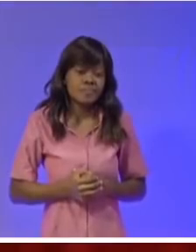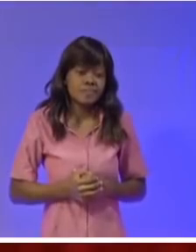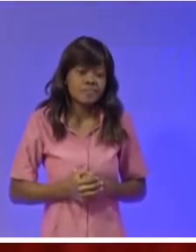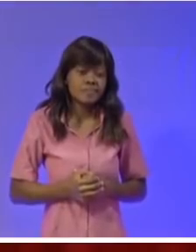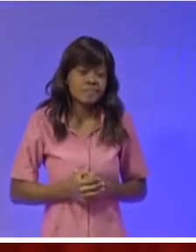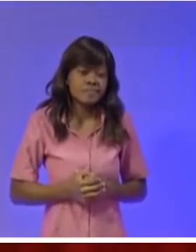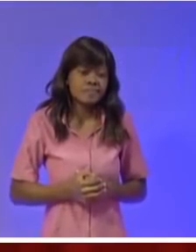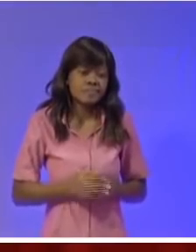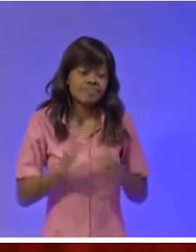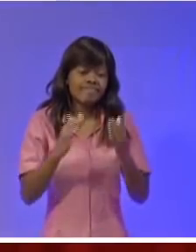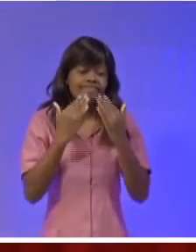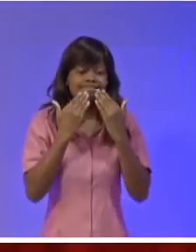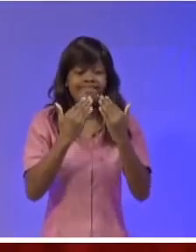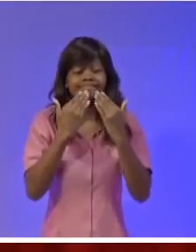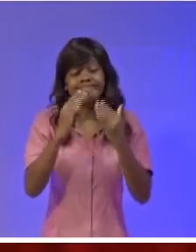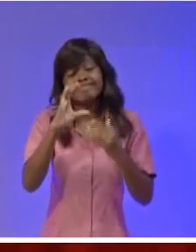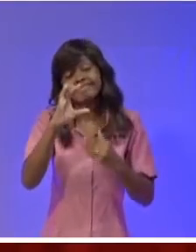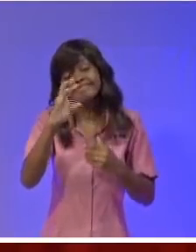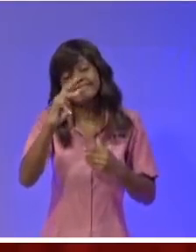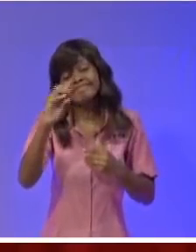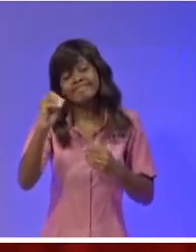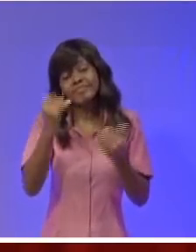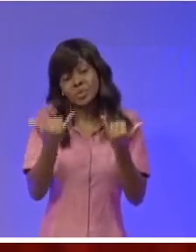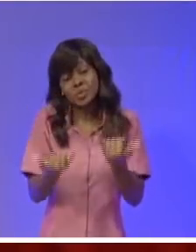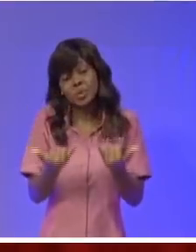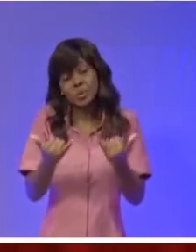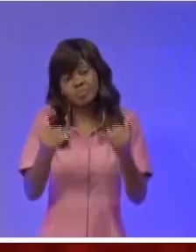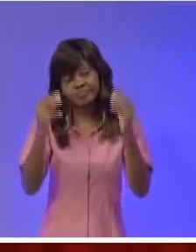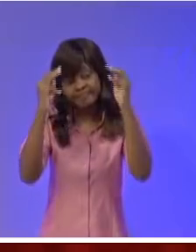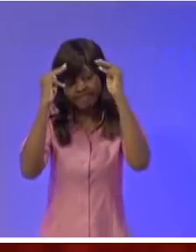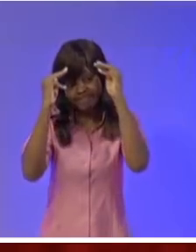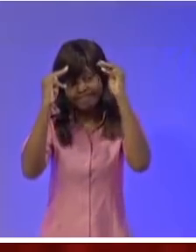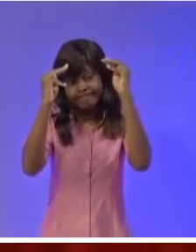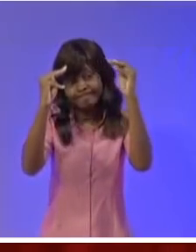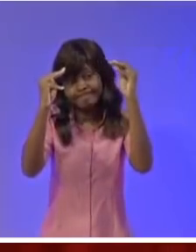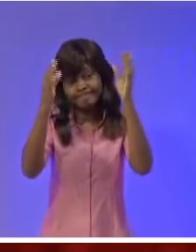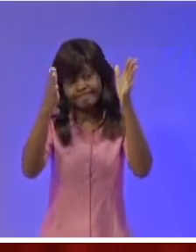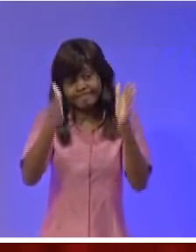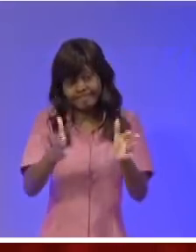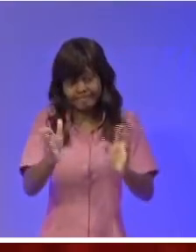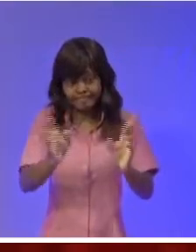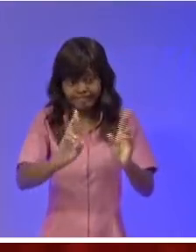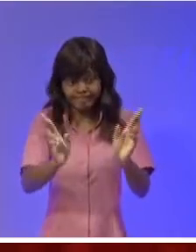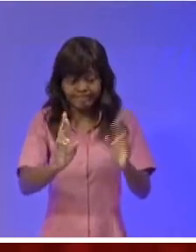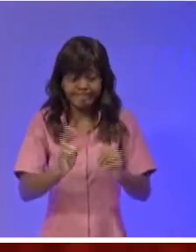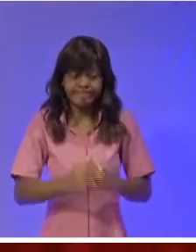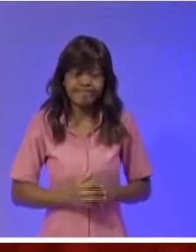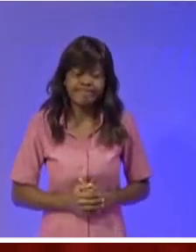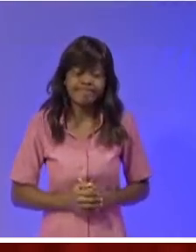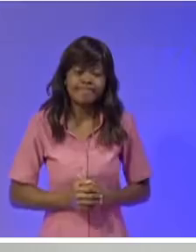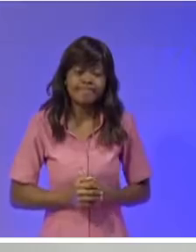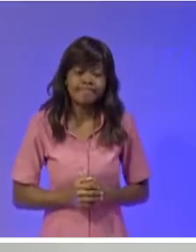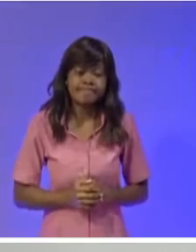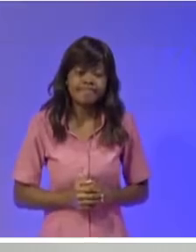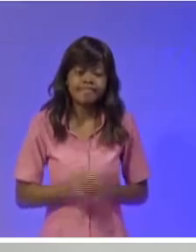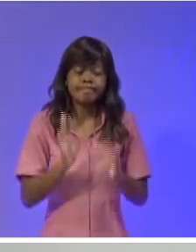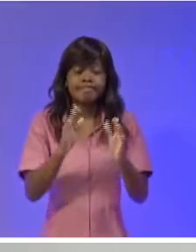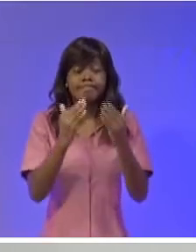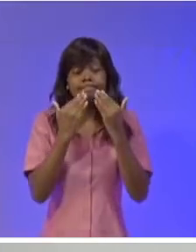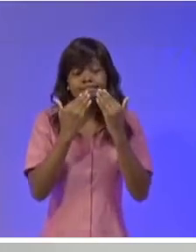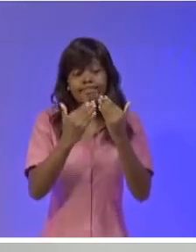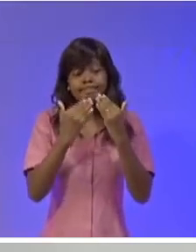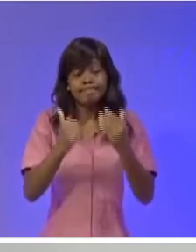We go back to the Honorable Minister for closing remarks. Thank you very much, Al. And thank you very much, ladies and gentlemen. I think we got to